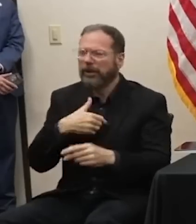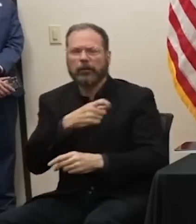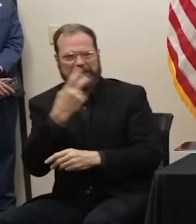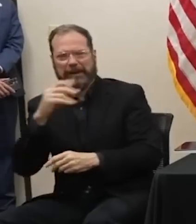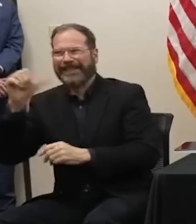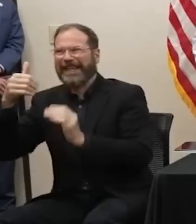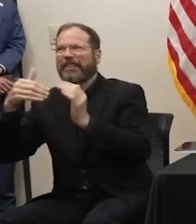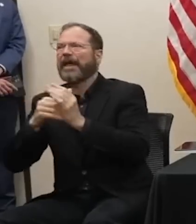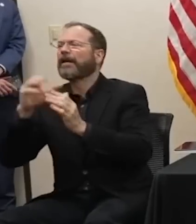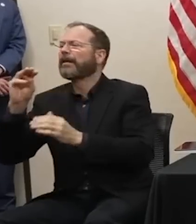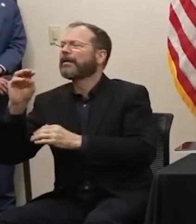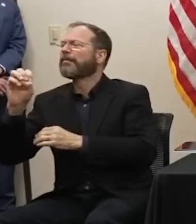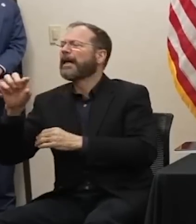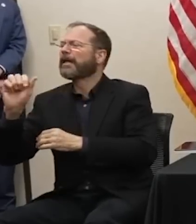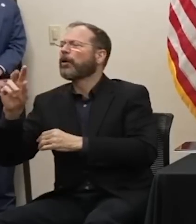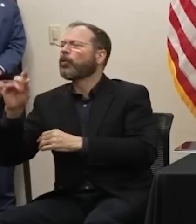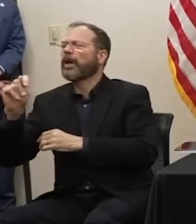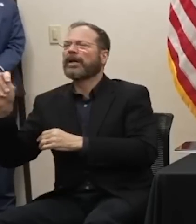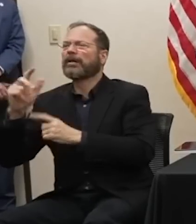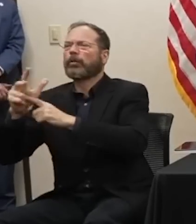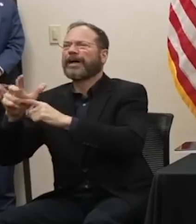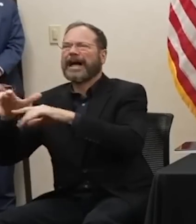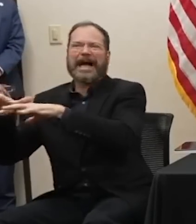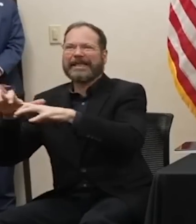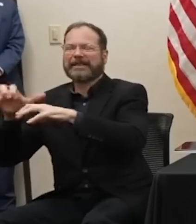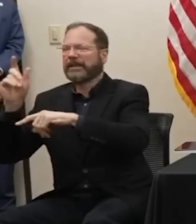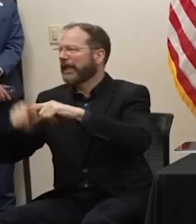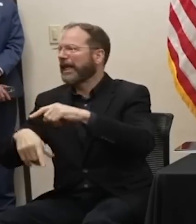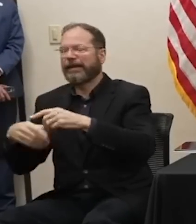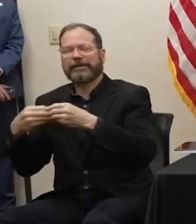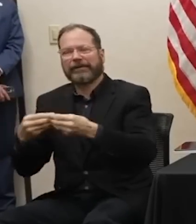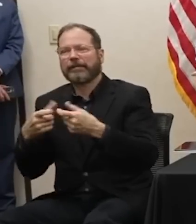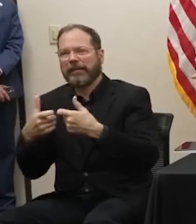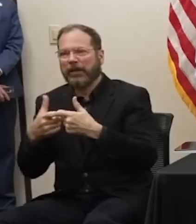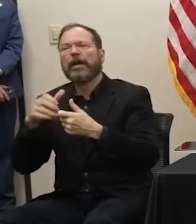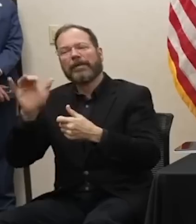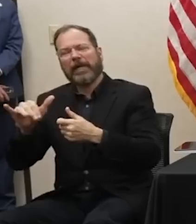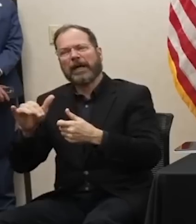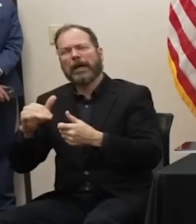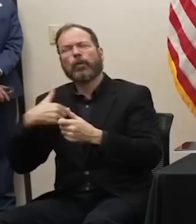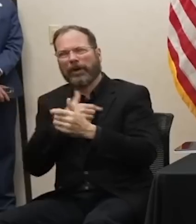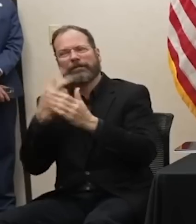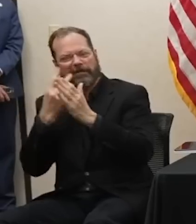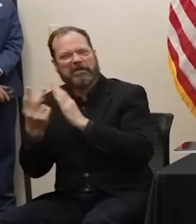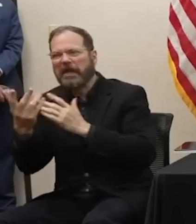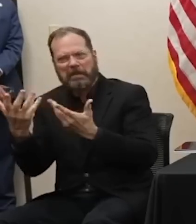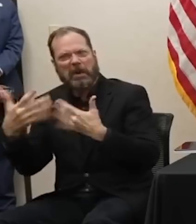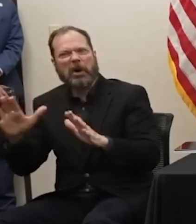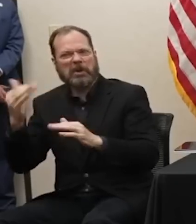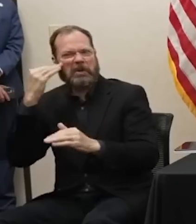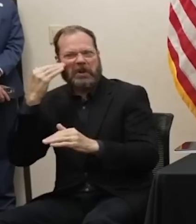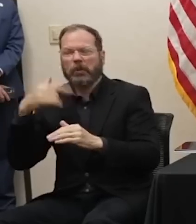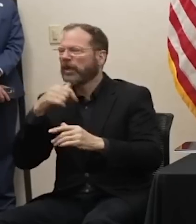okay? Yes, we've already seen about 10,000 megawatts of wind farms iced up and not able to deliver power, but